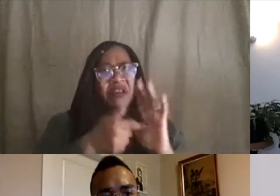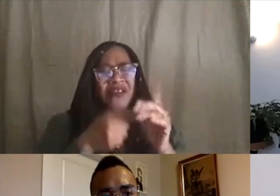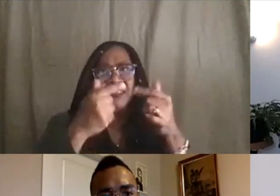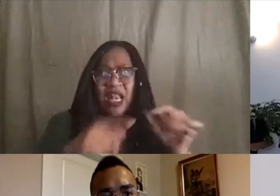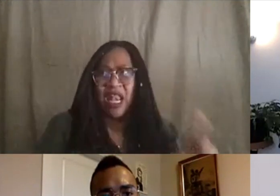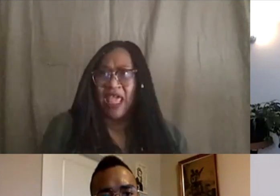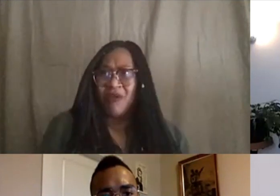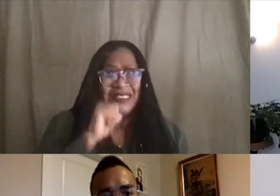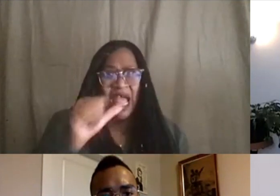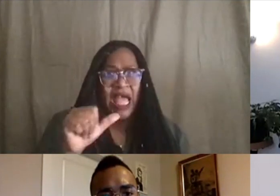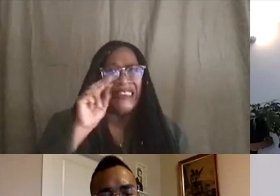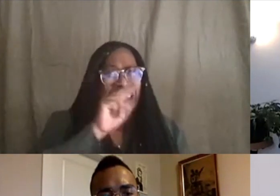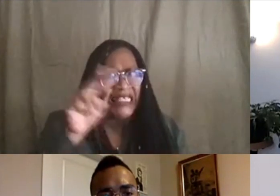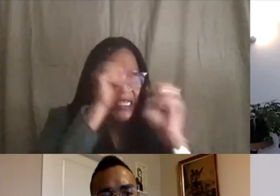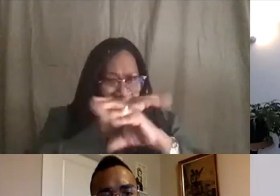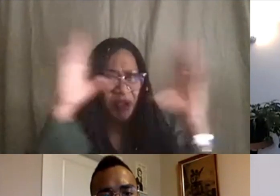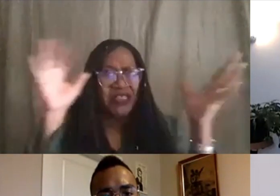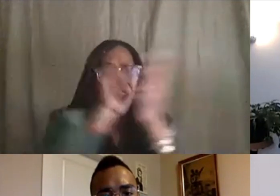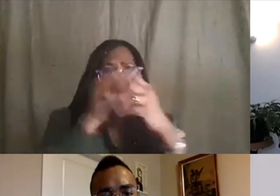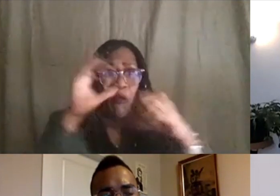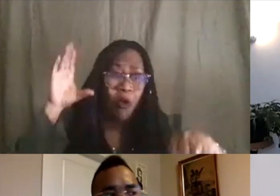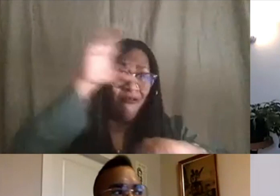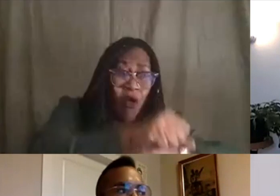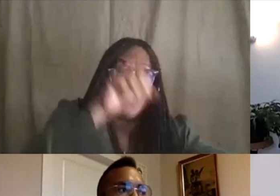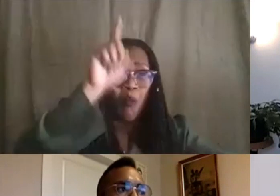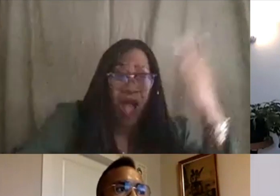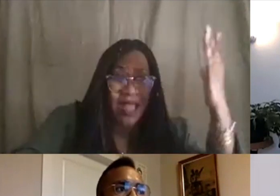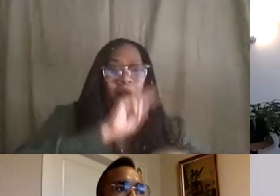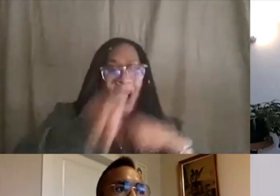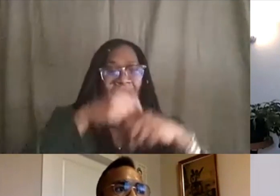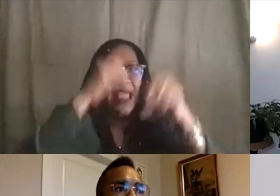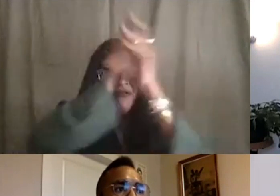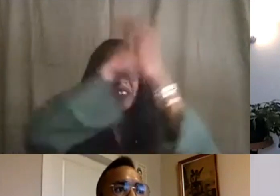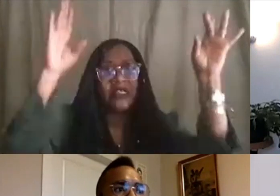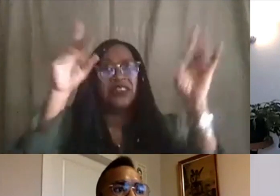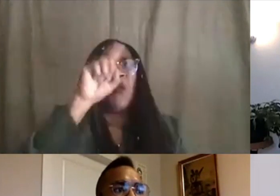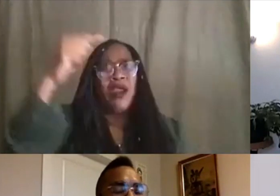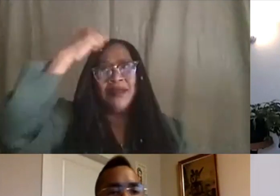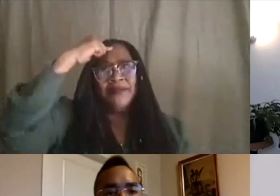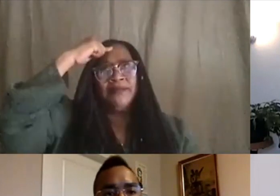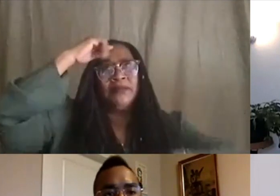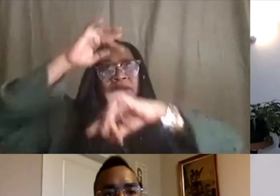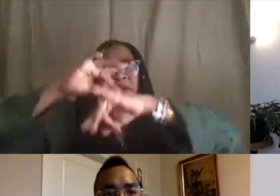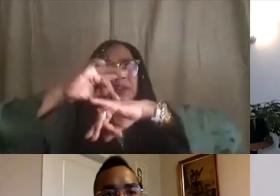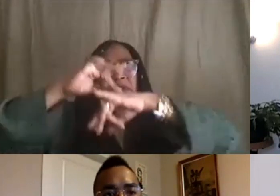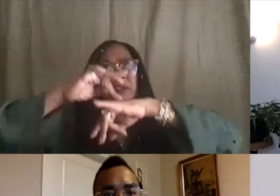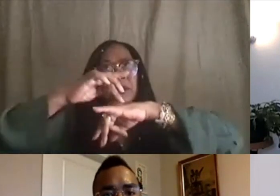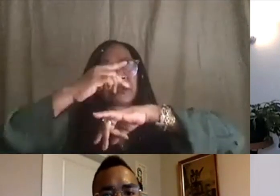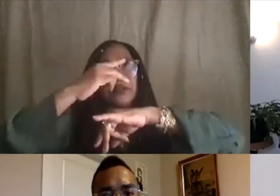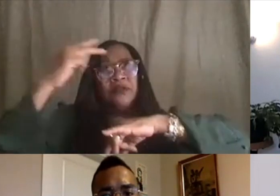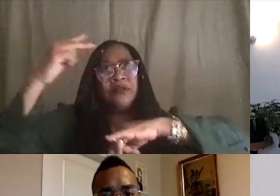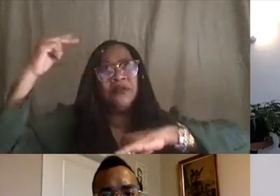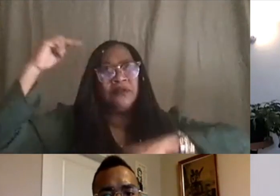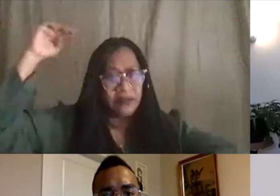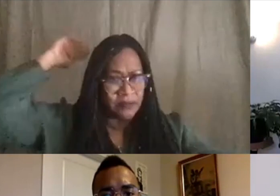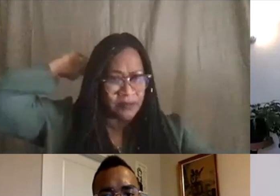of images, forces a type of visualization. And so without having something to look at, I was